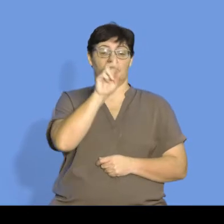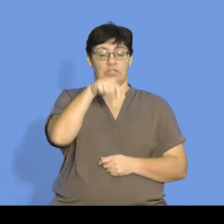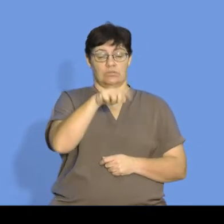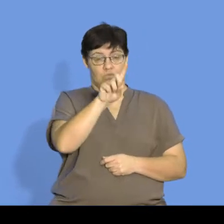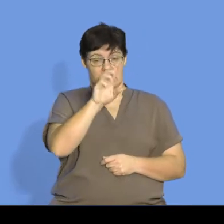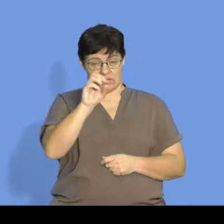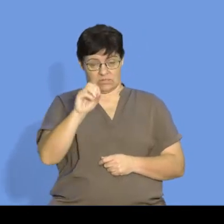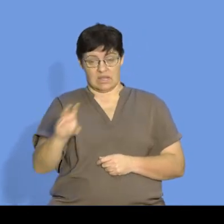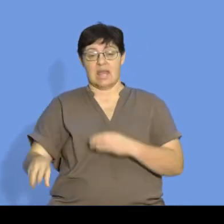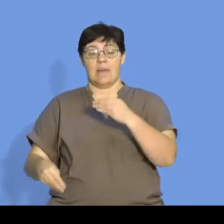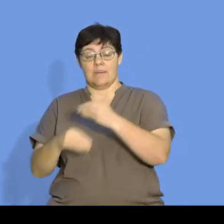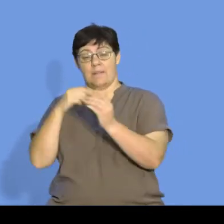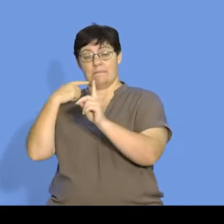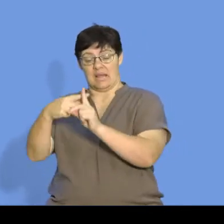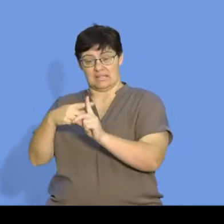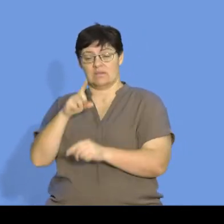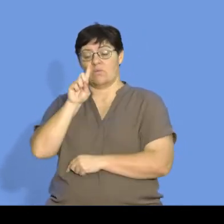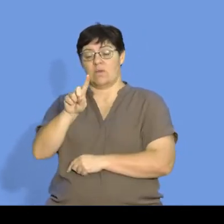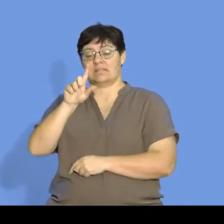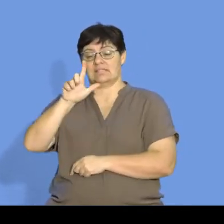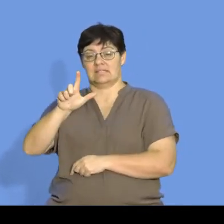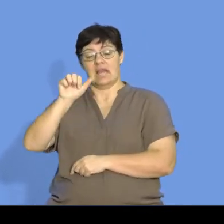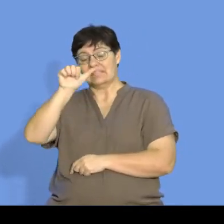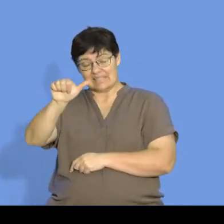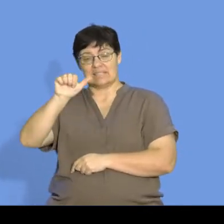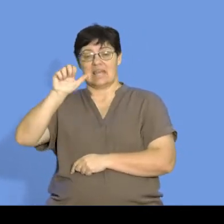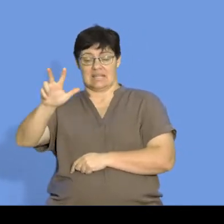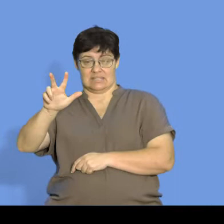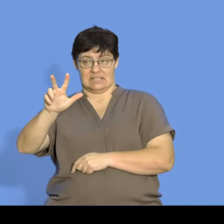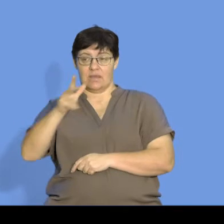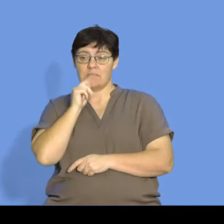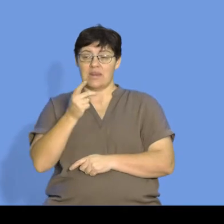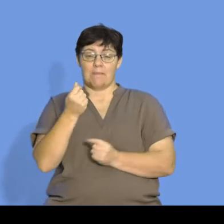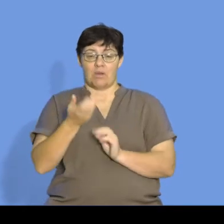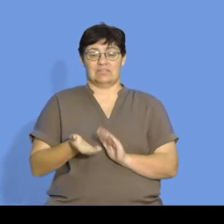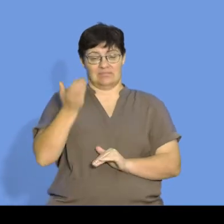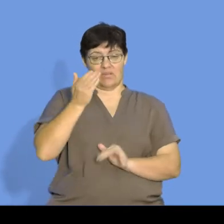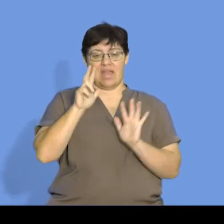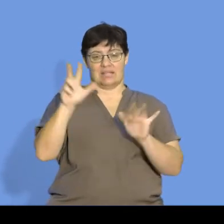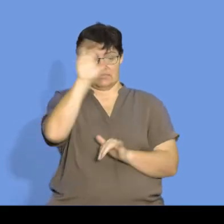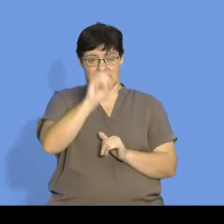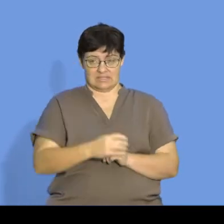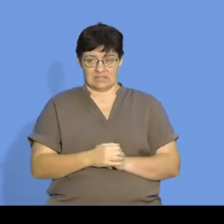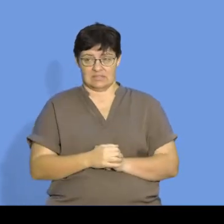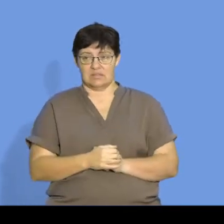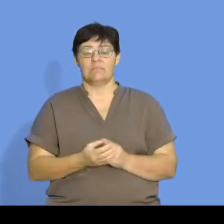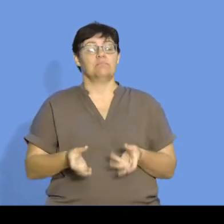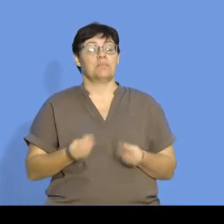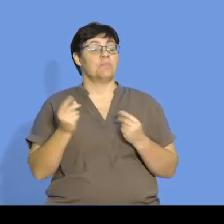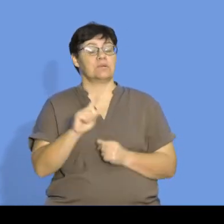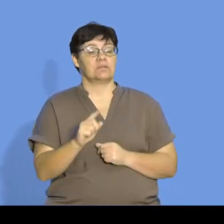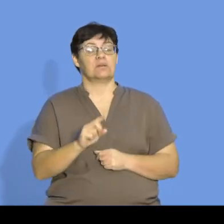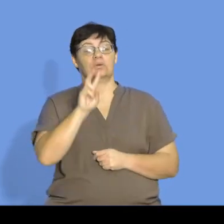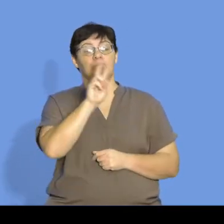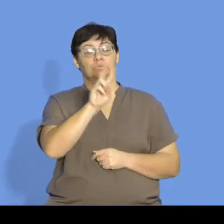was 2,100 plus the 168, which was the increased amount of 8%,